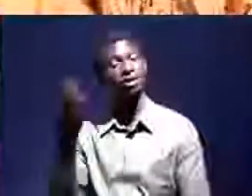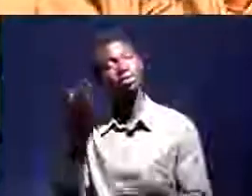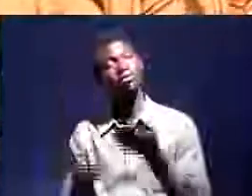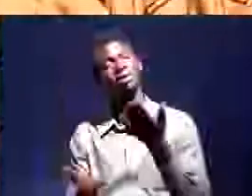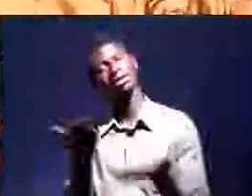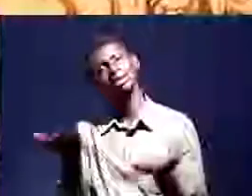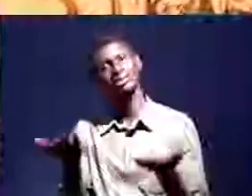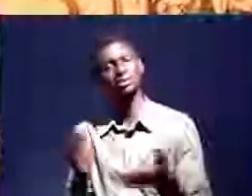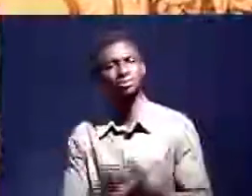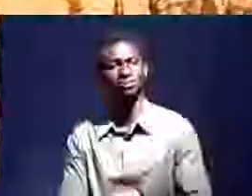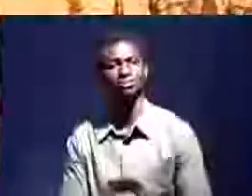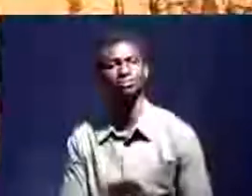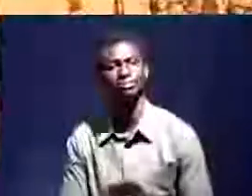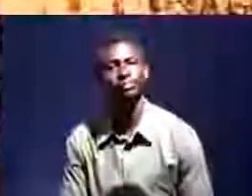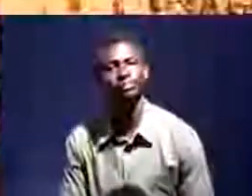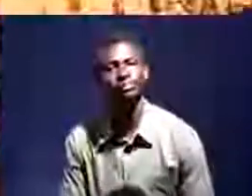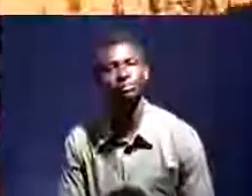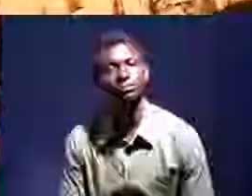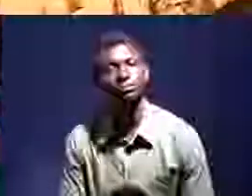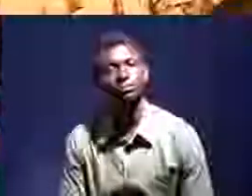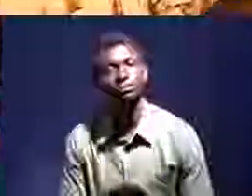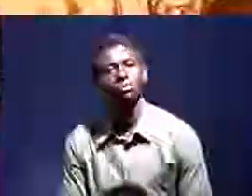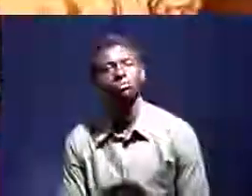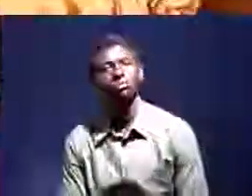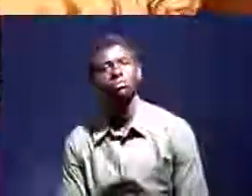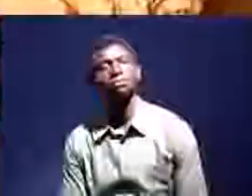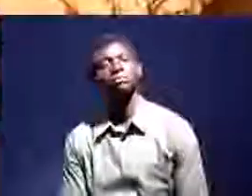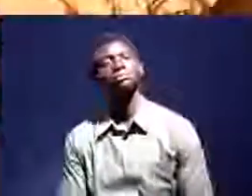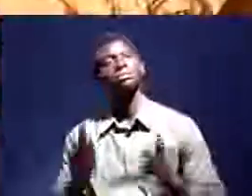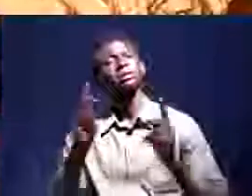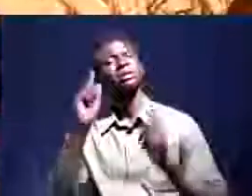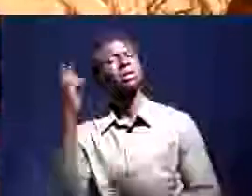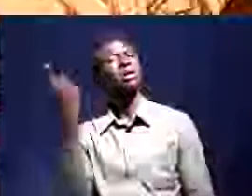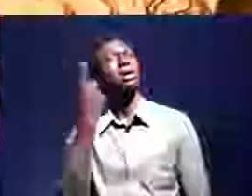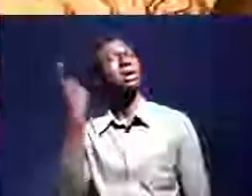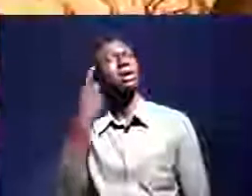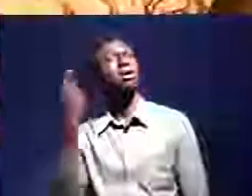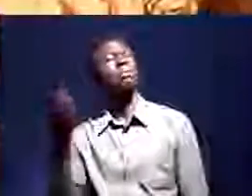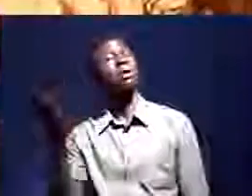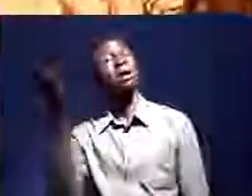They never found out I was a Christian.